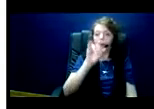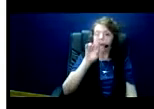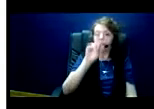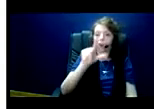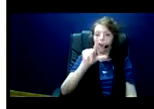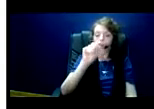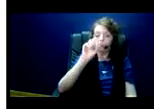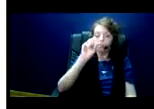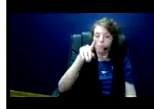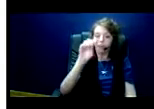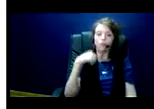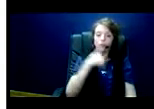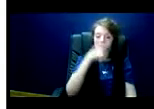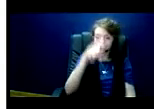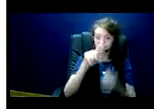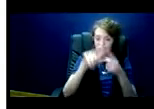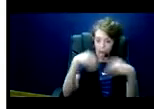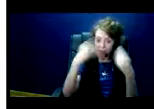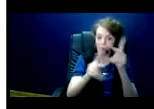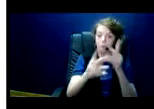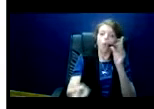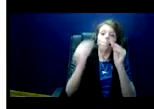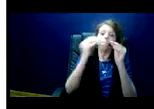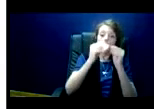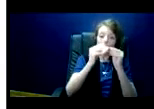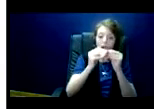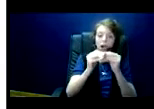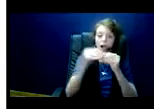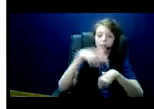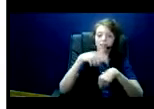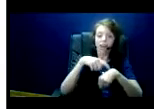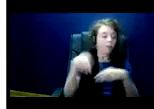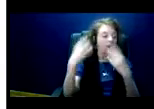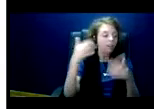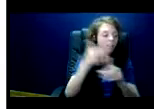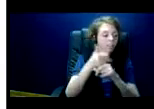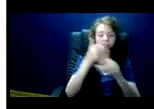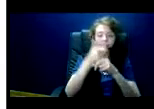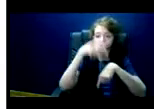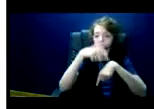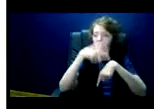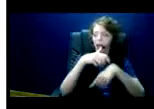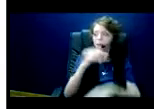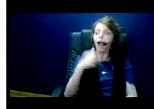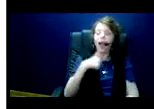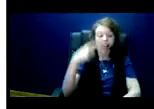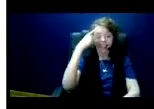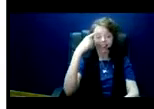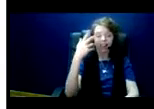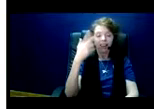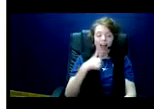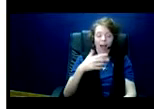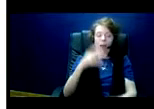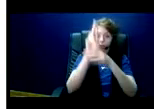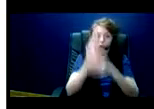need to give people even more time. And like I said, give yourself time. I think that I know I'm used